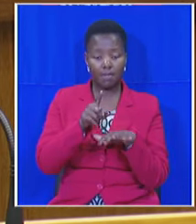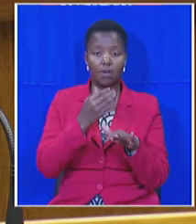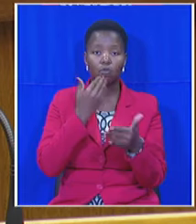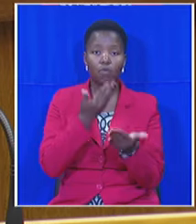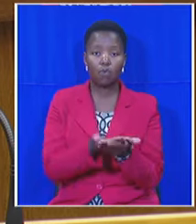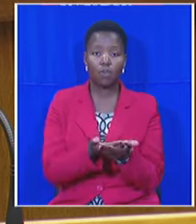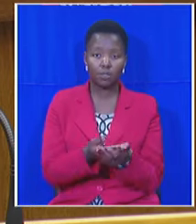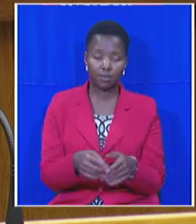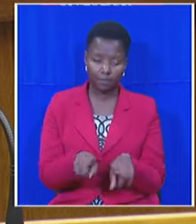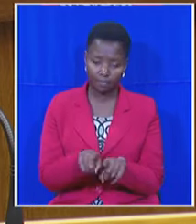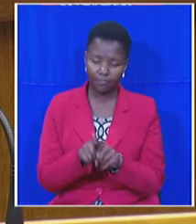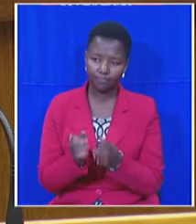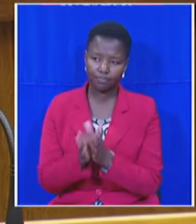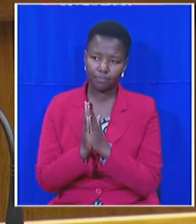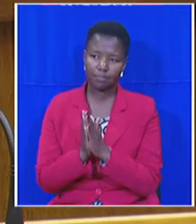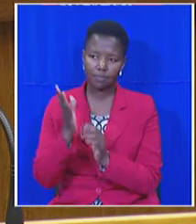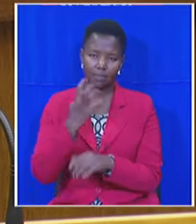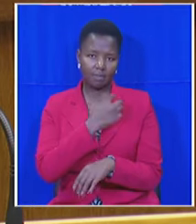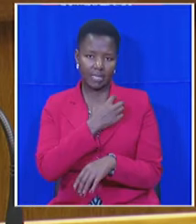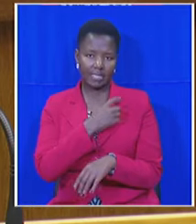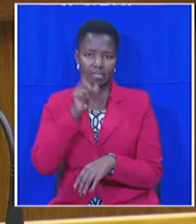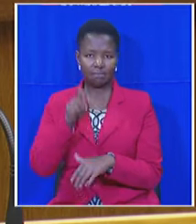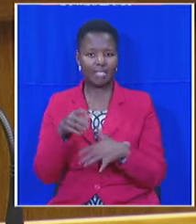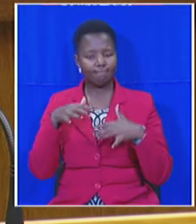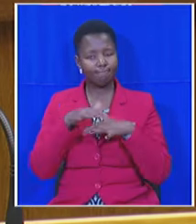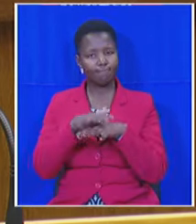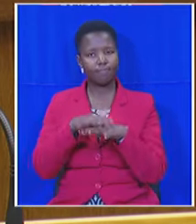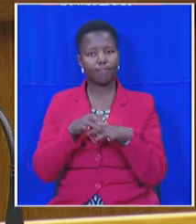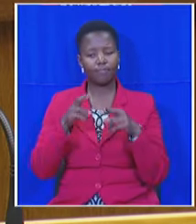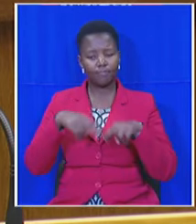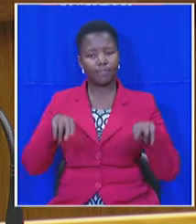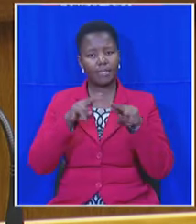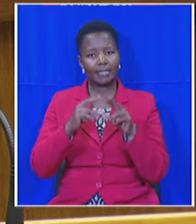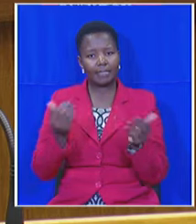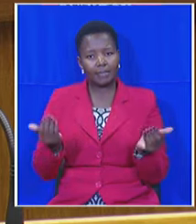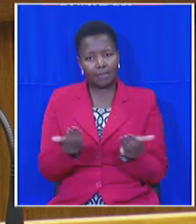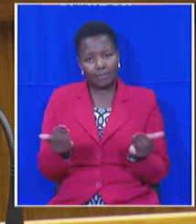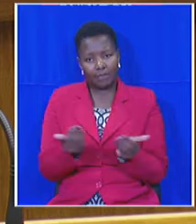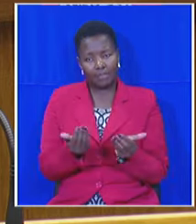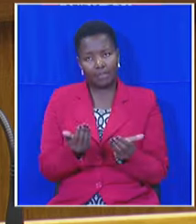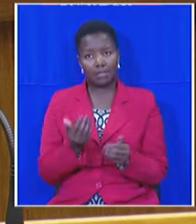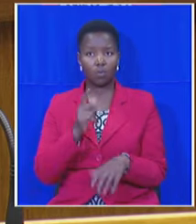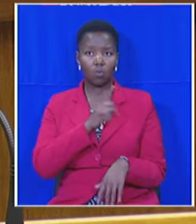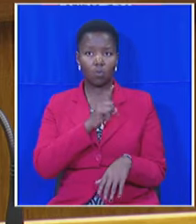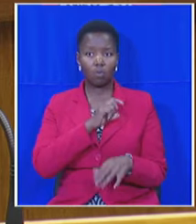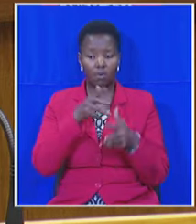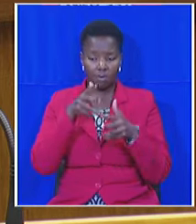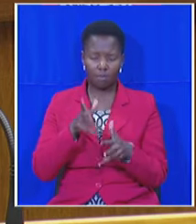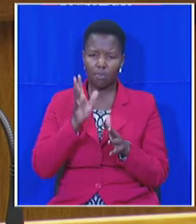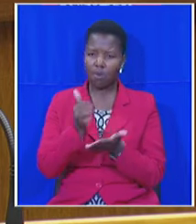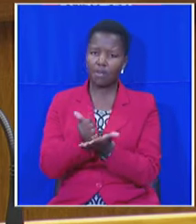the Minister to fast-track the implementation of the National Service, for we believe that this will assist